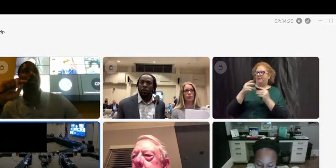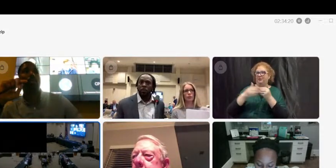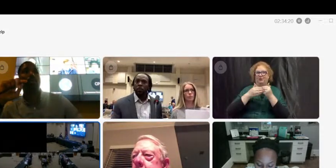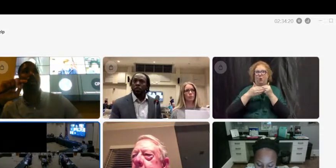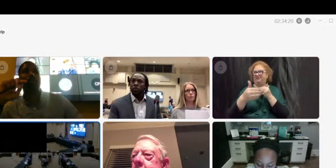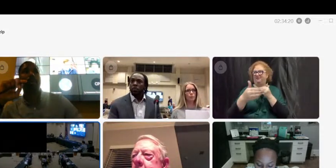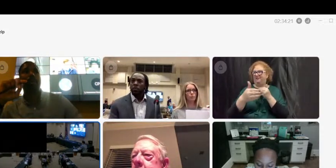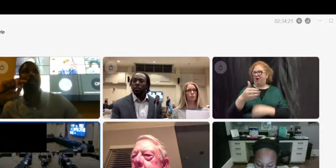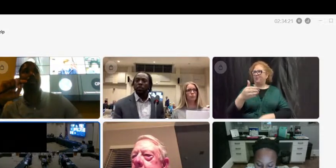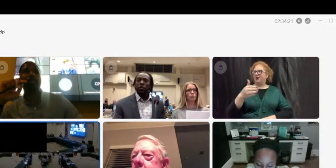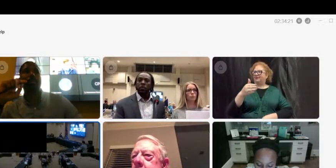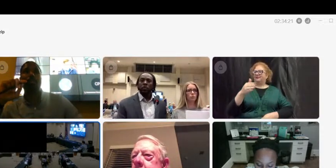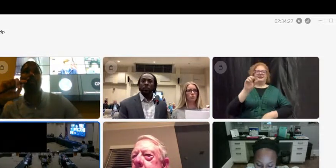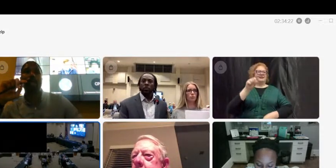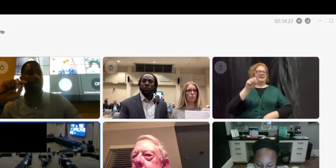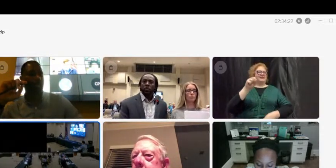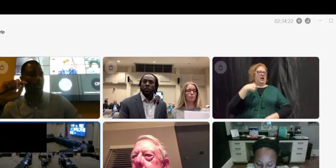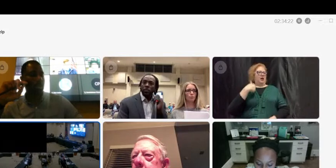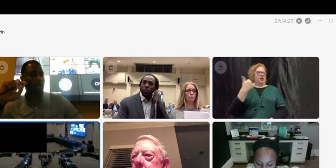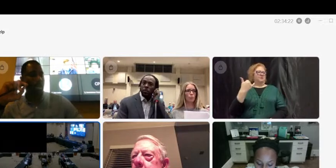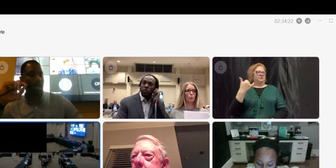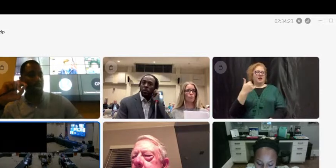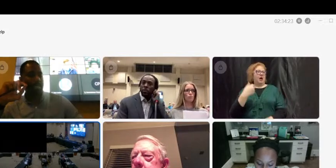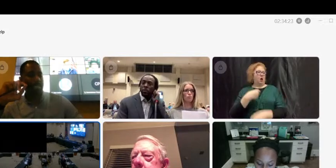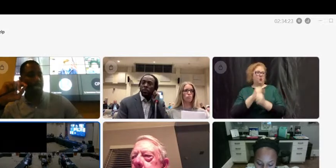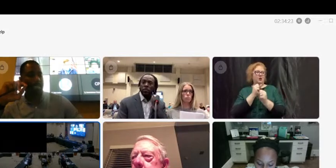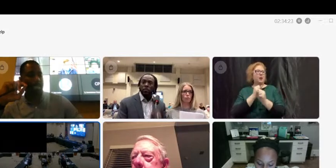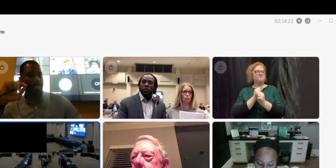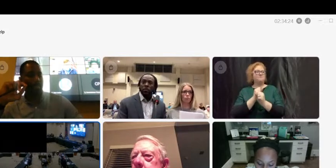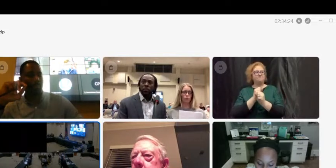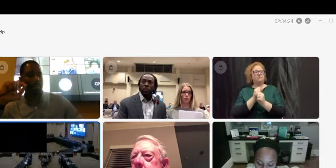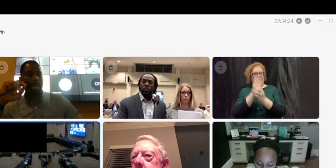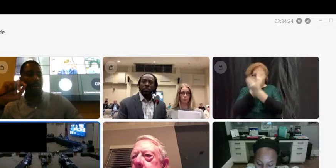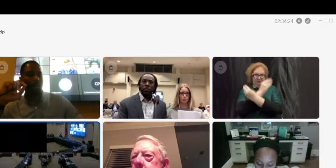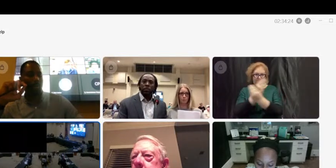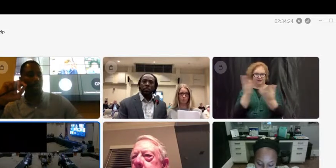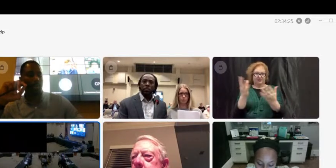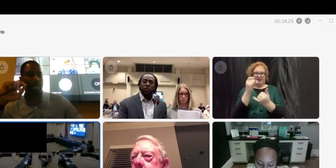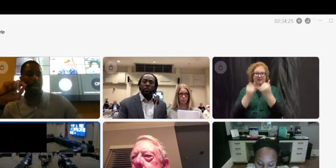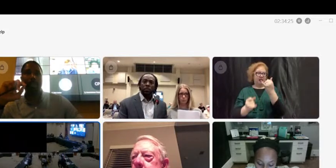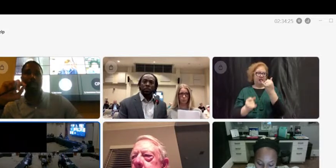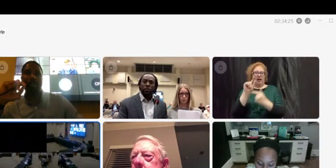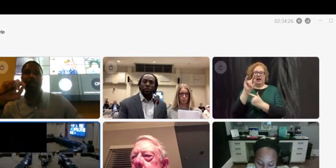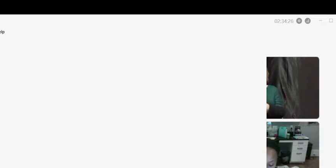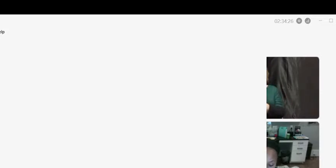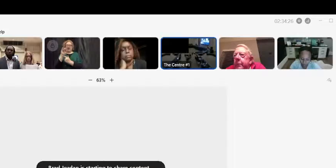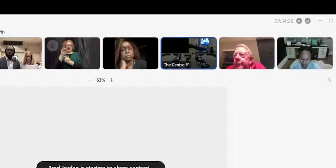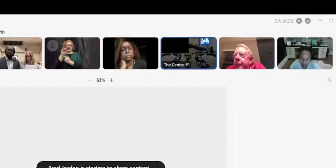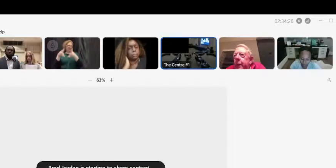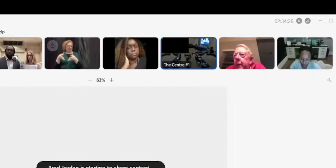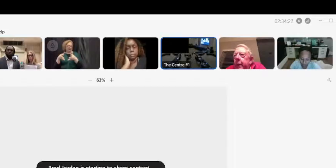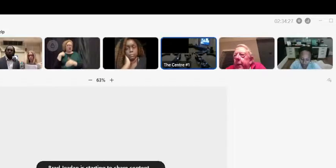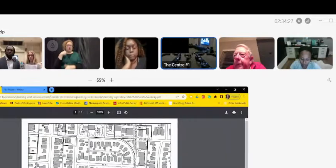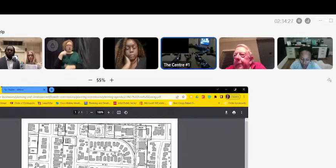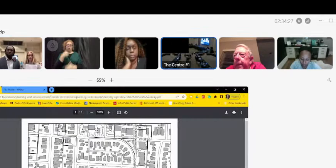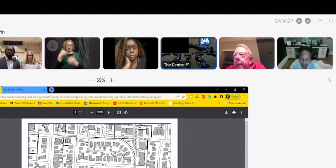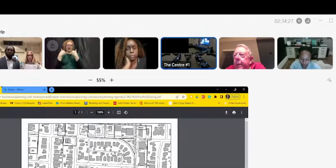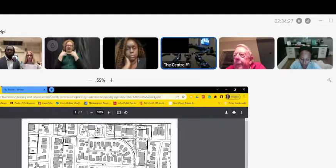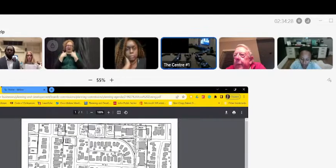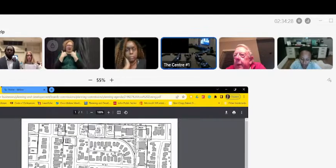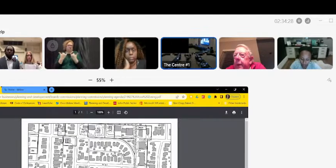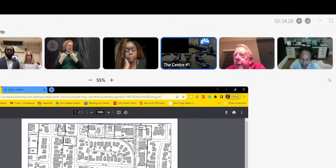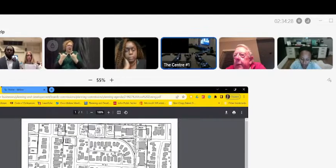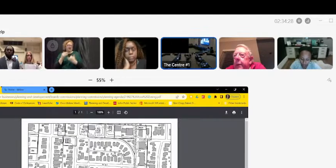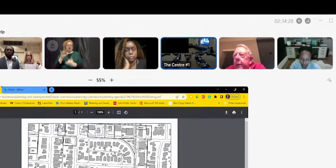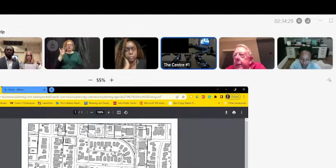going forward. As a matter of fact, let me just make a full blanket for our last action items that we have or that we have left. We have, as it